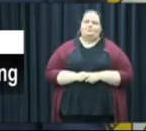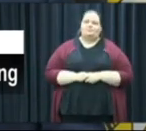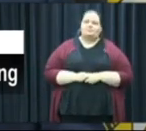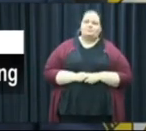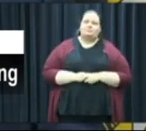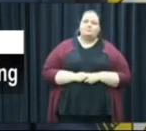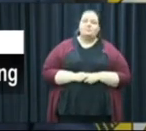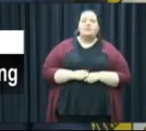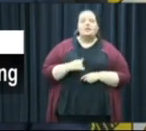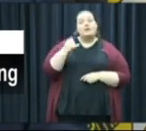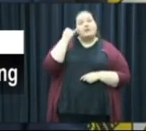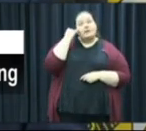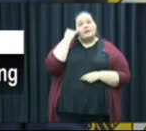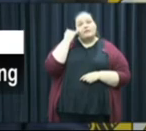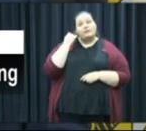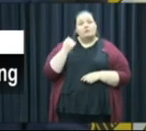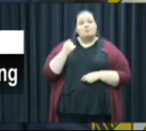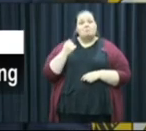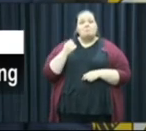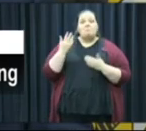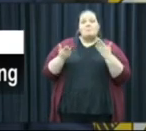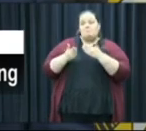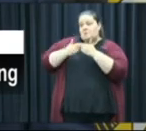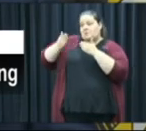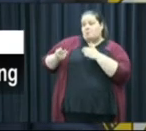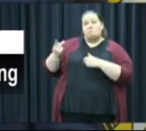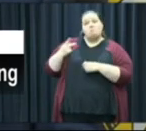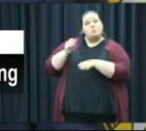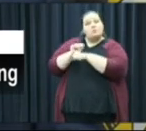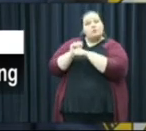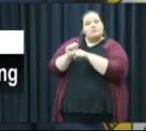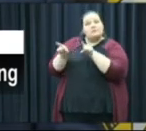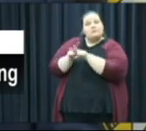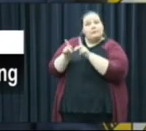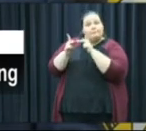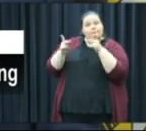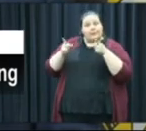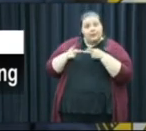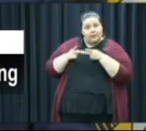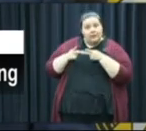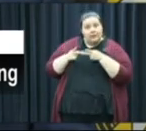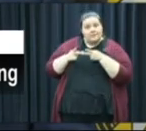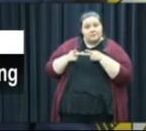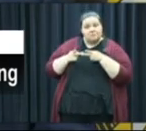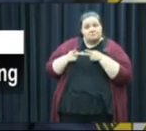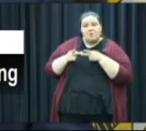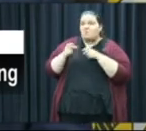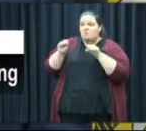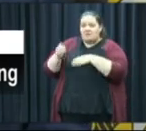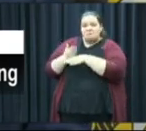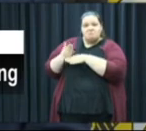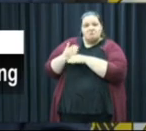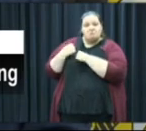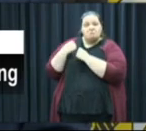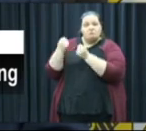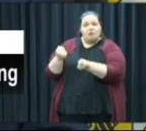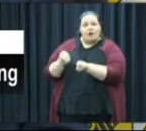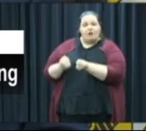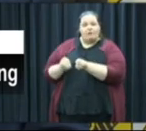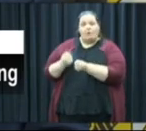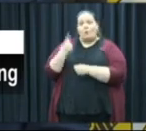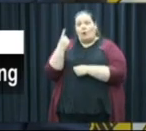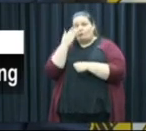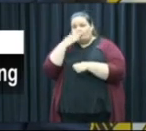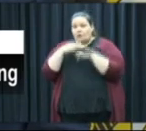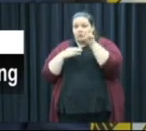to carpool as long as they follow physical distancing by transporting the passenger in the back seat. Post-secondary students who require